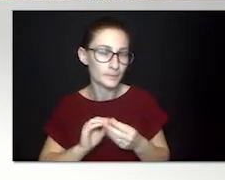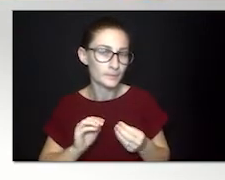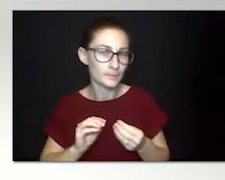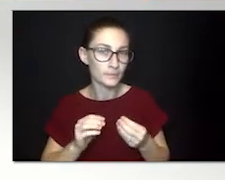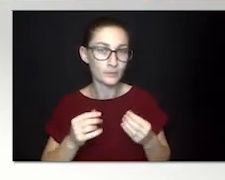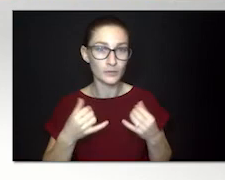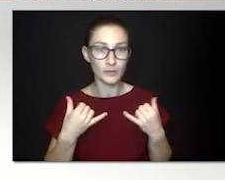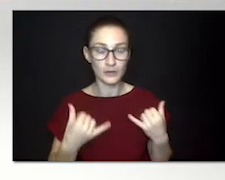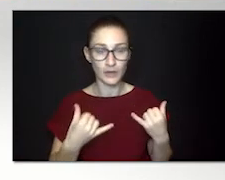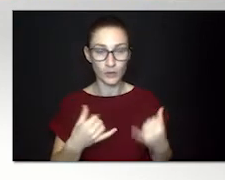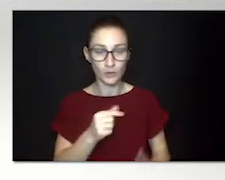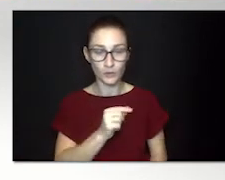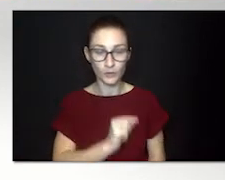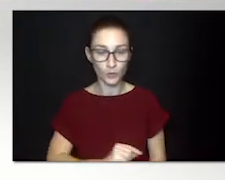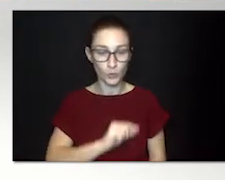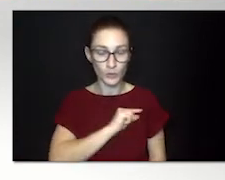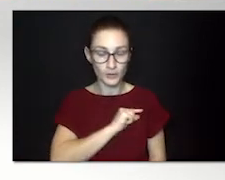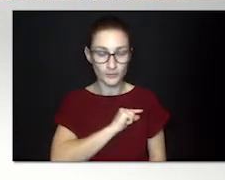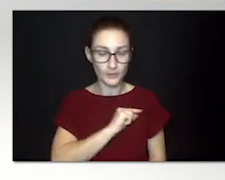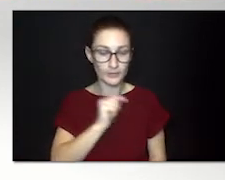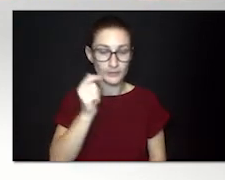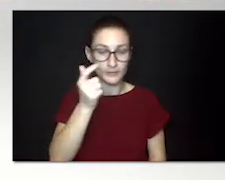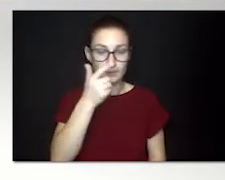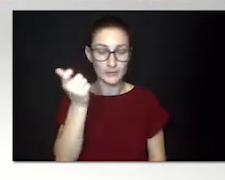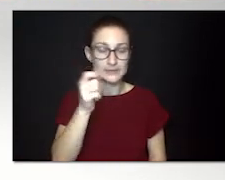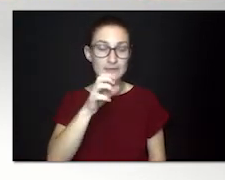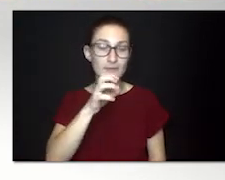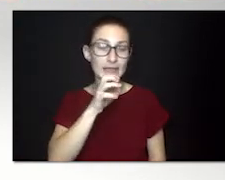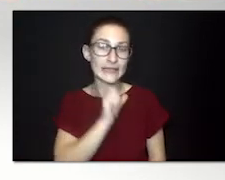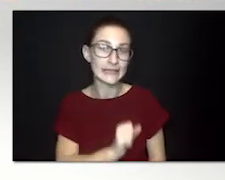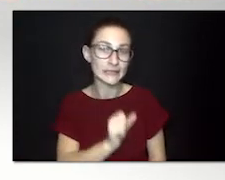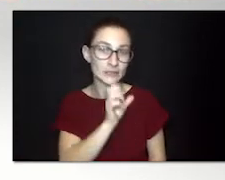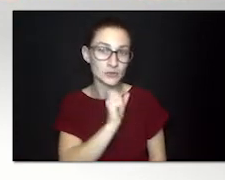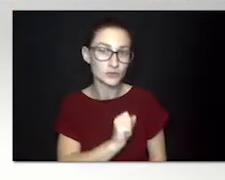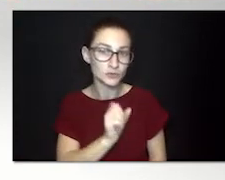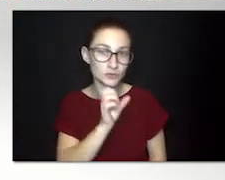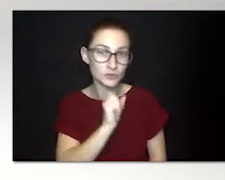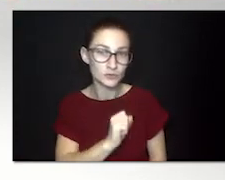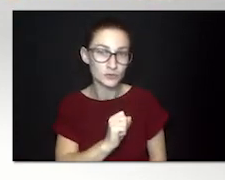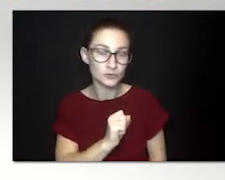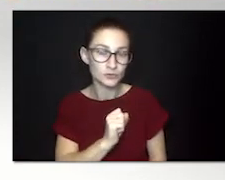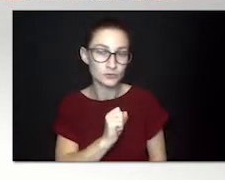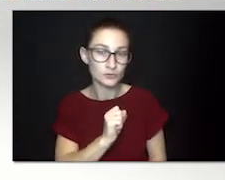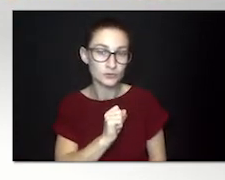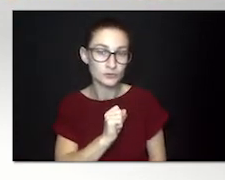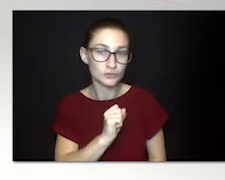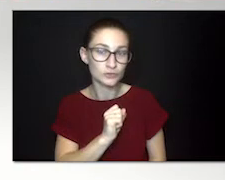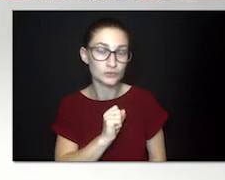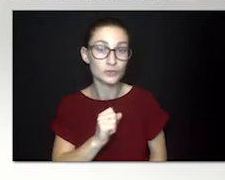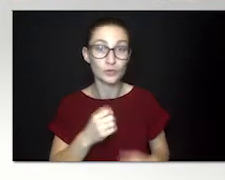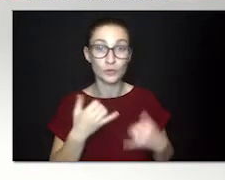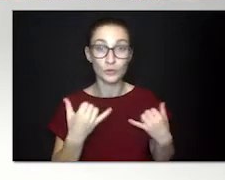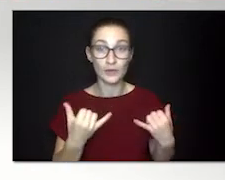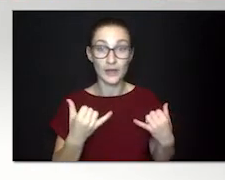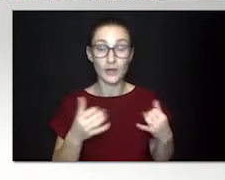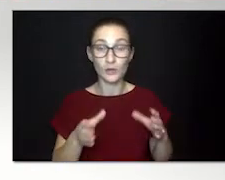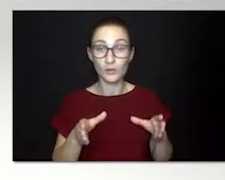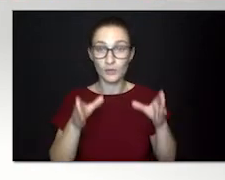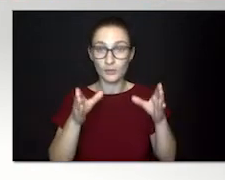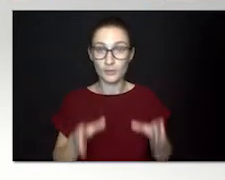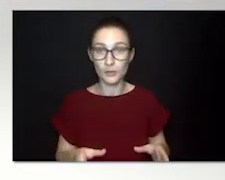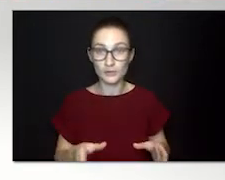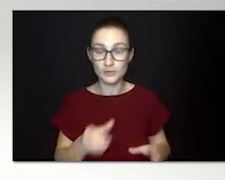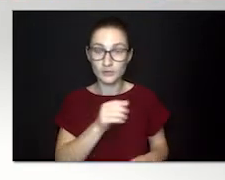is qualified because of age, and there's a state appointed guardian. So that person that's now of